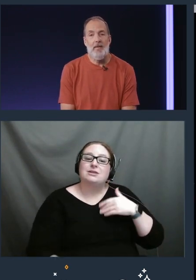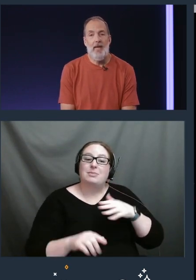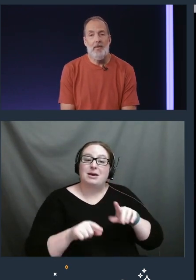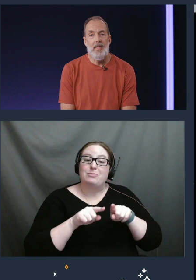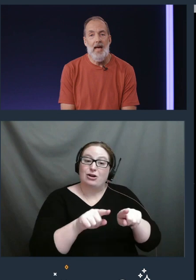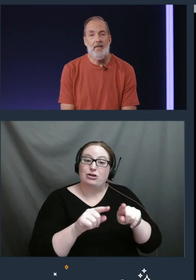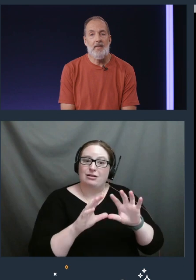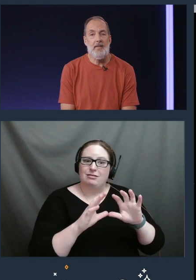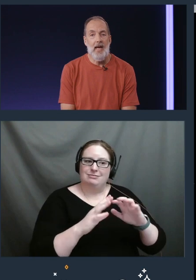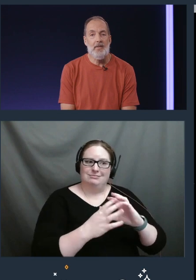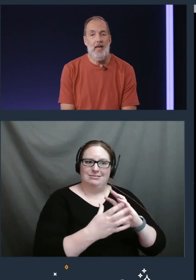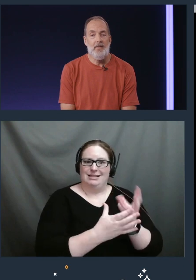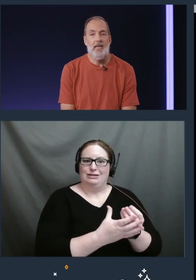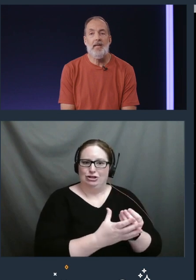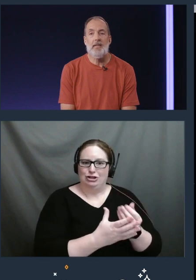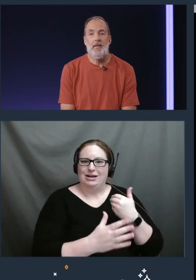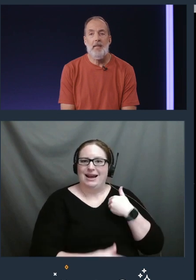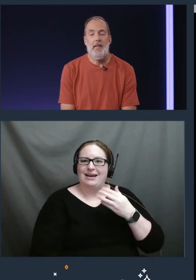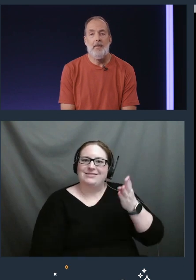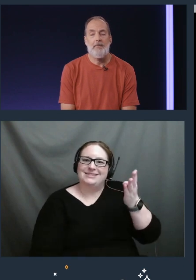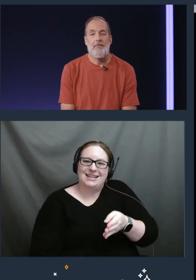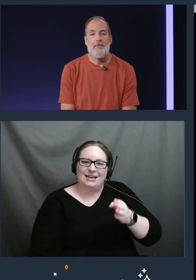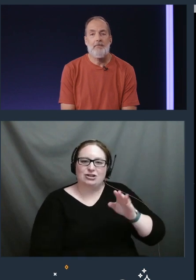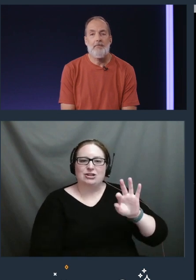file system mounted as /FSx.